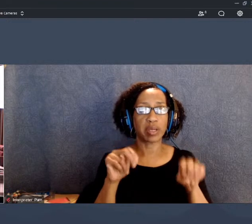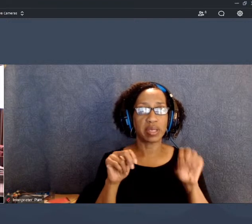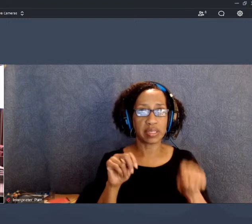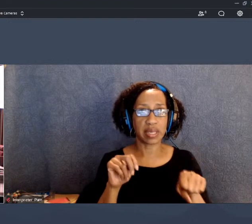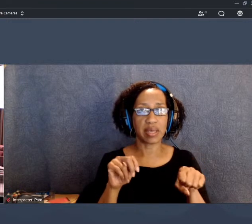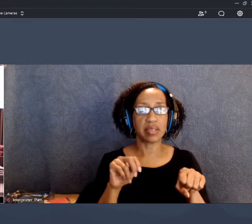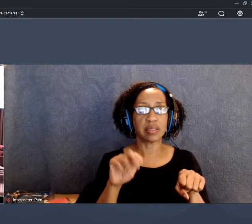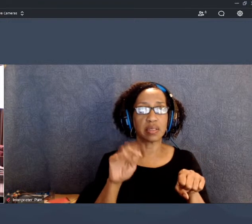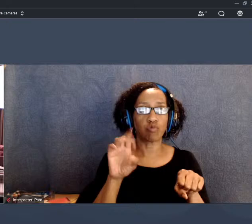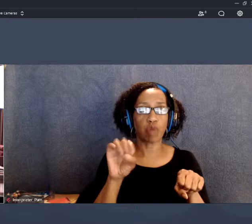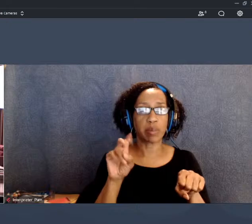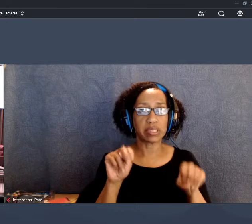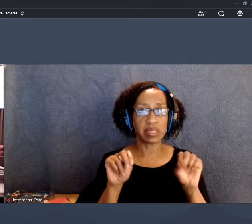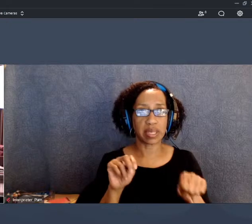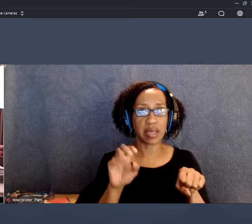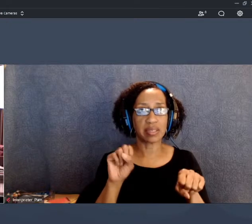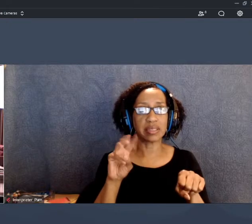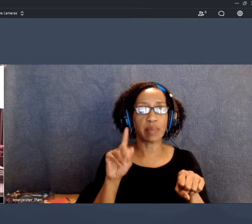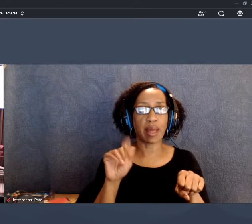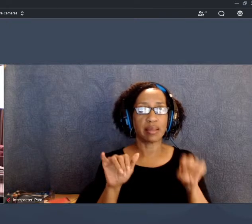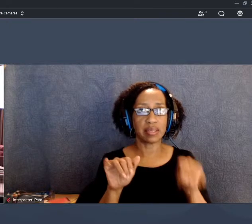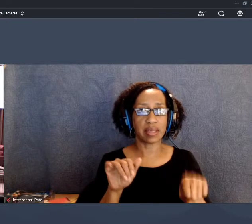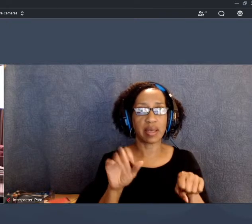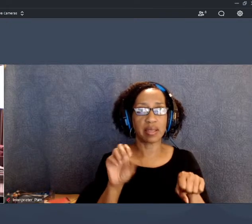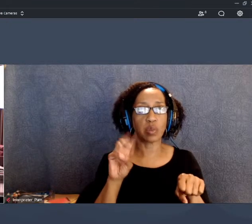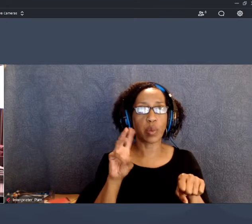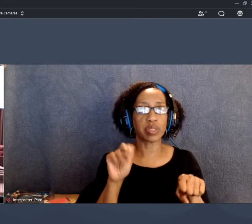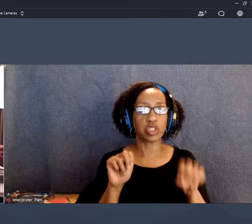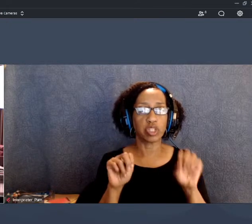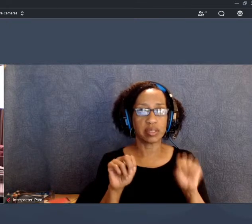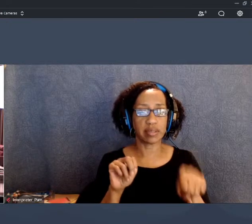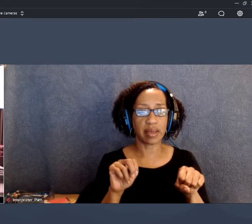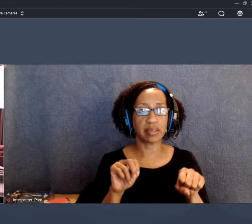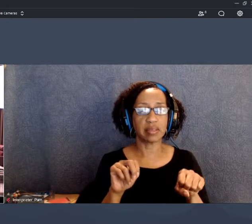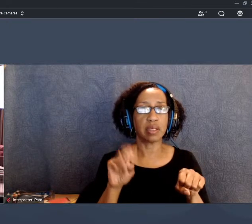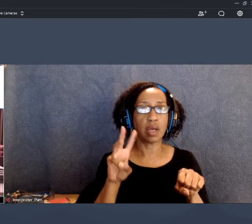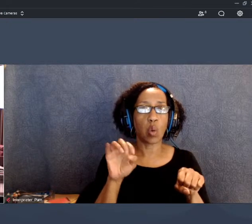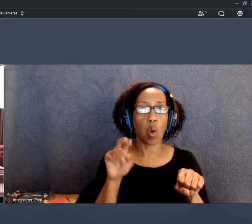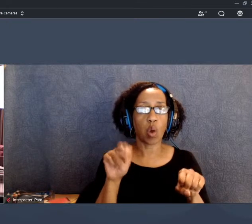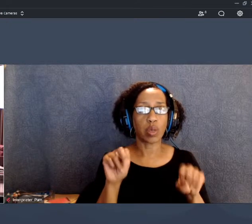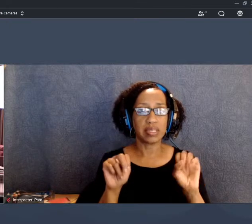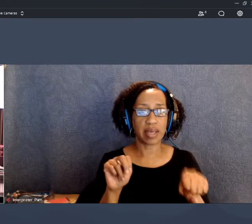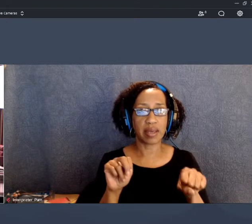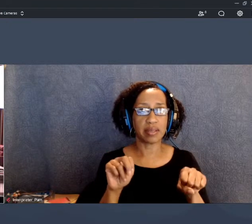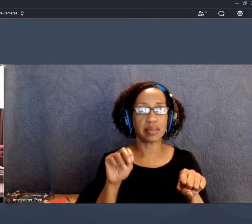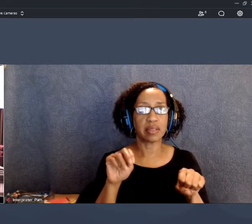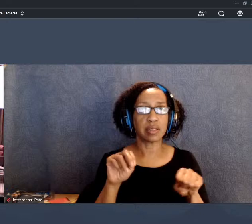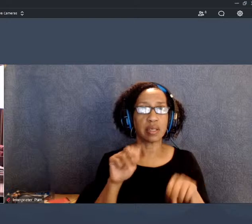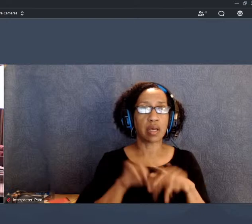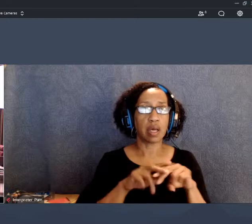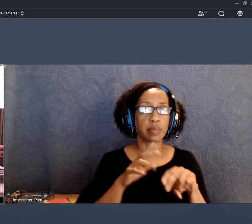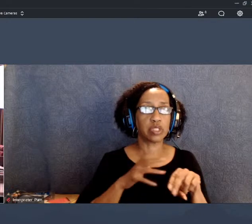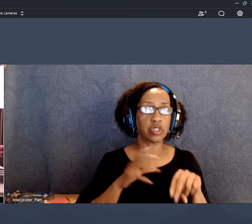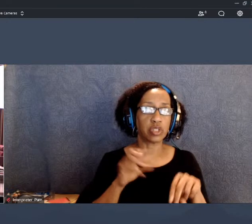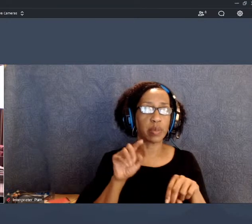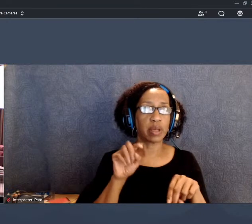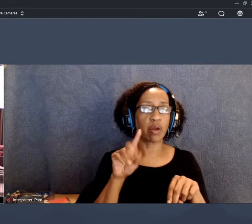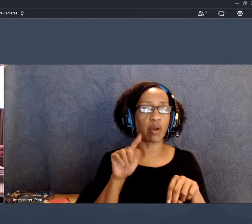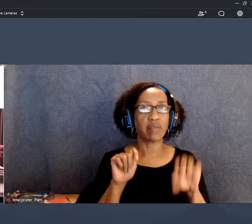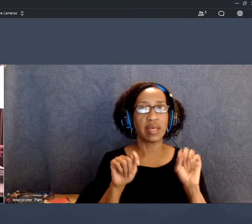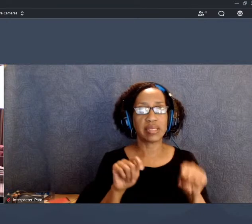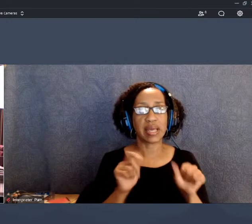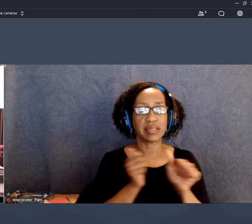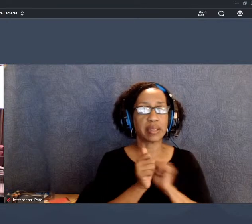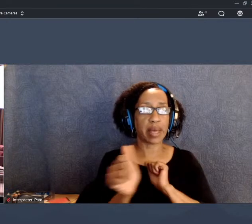yes. Smiley, yes. Swearingen, yes. Warren, yes. Chairman Covett, yes. Thank you. That item